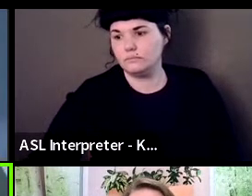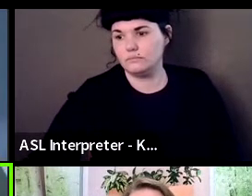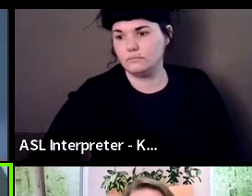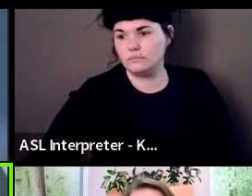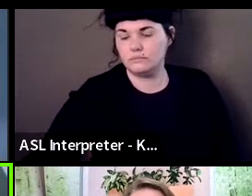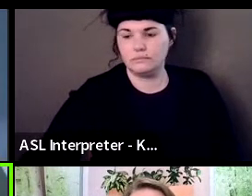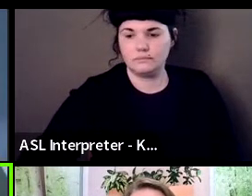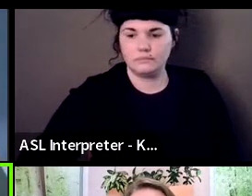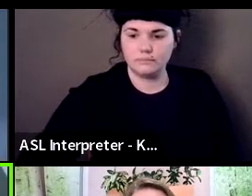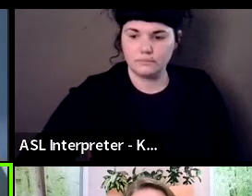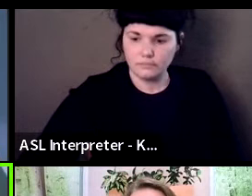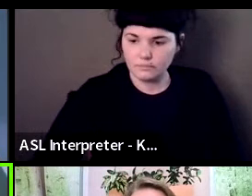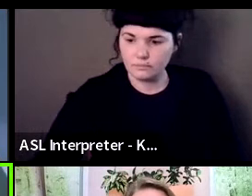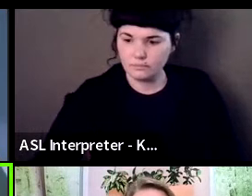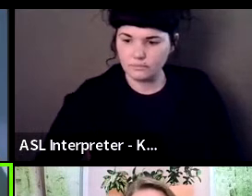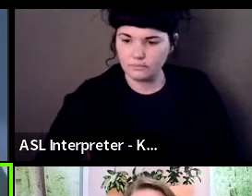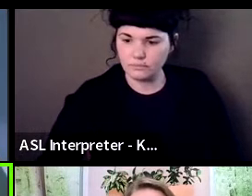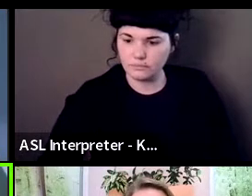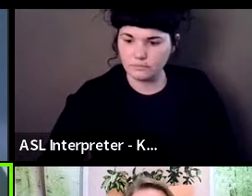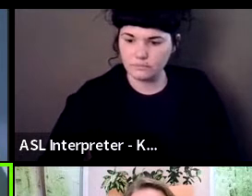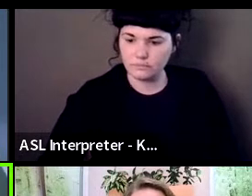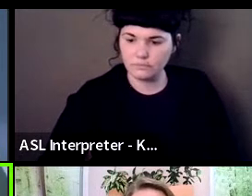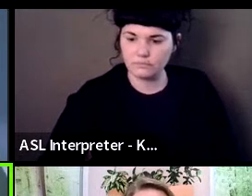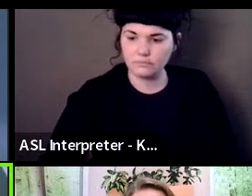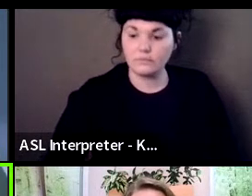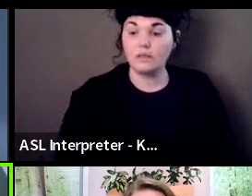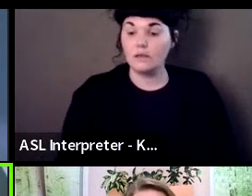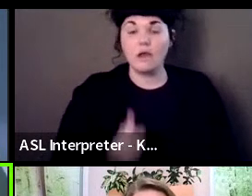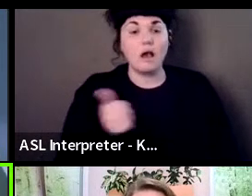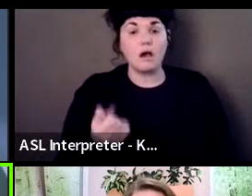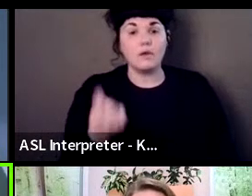Any other questions for Commissioner Lett?